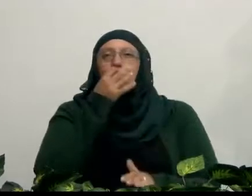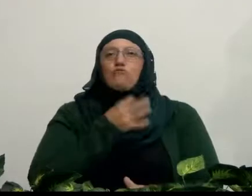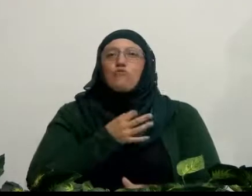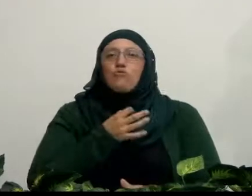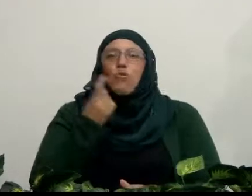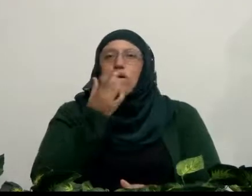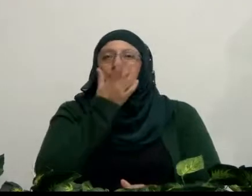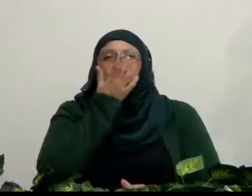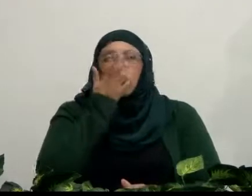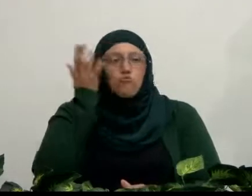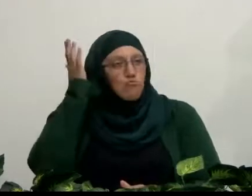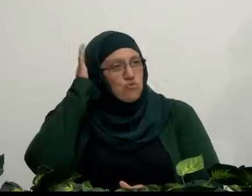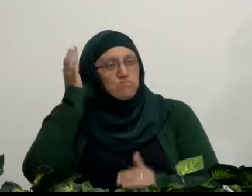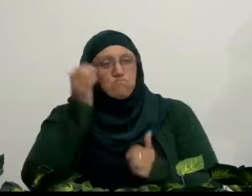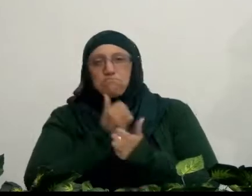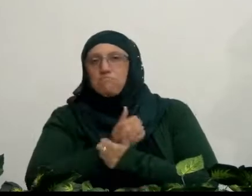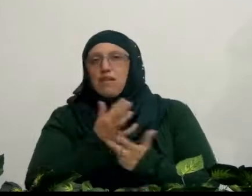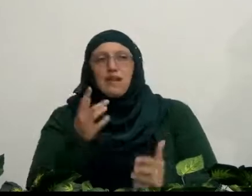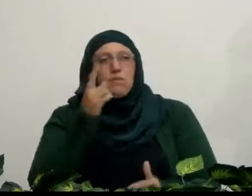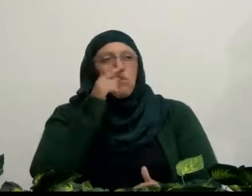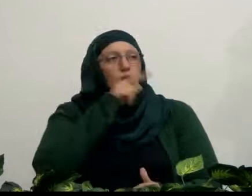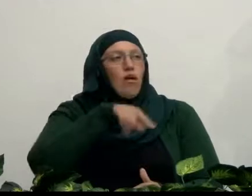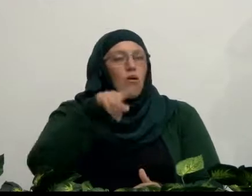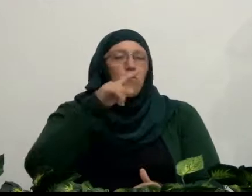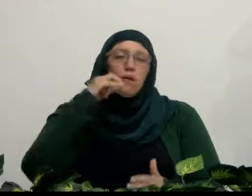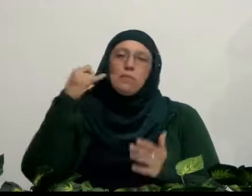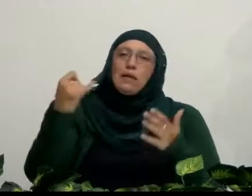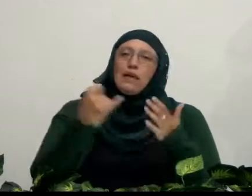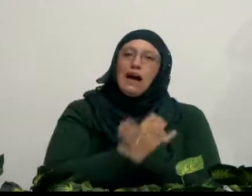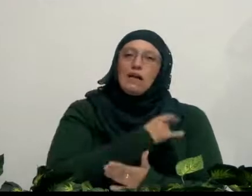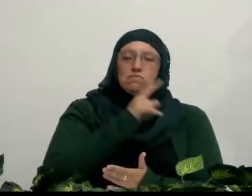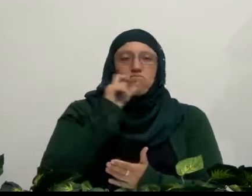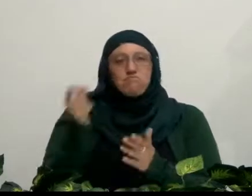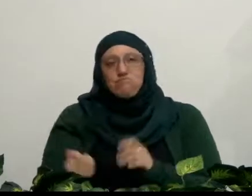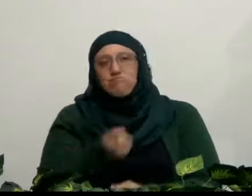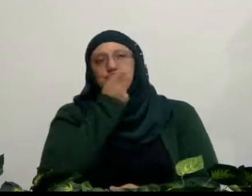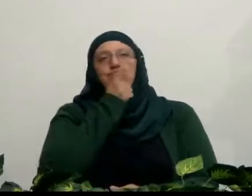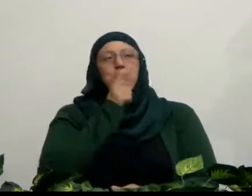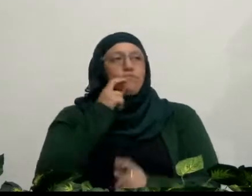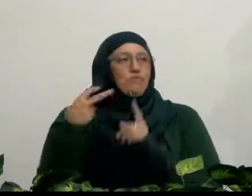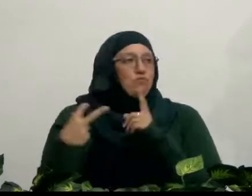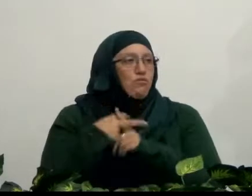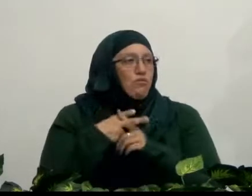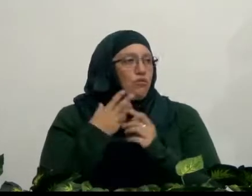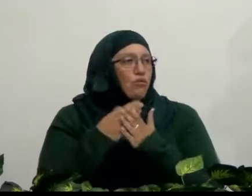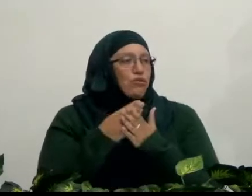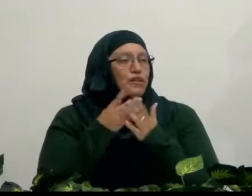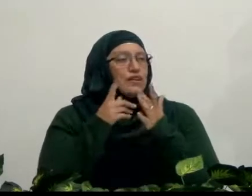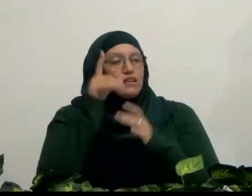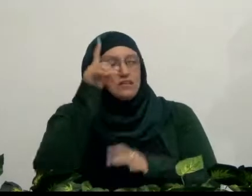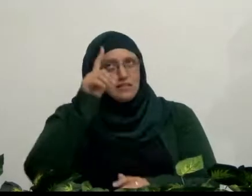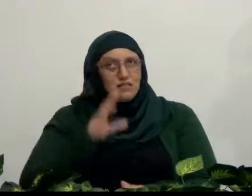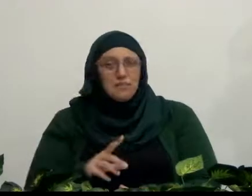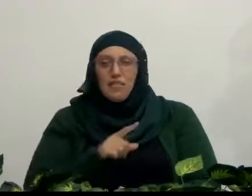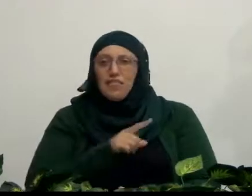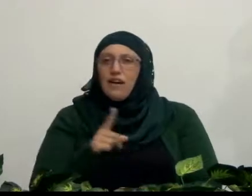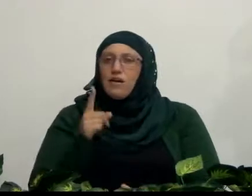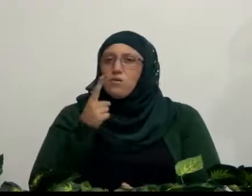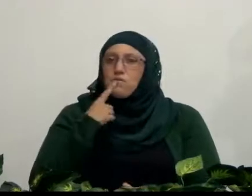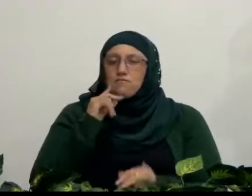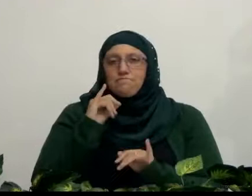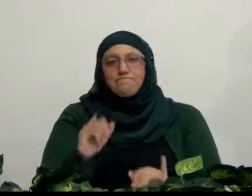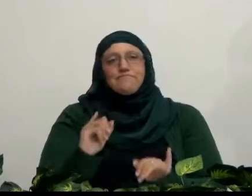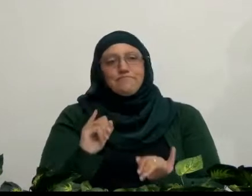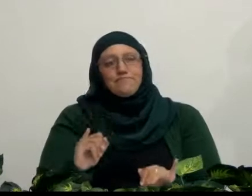due to those who will blame me, and due to the trickery of those who ridicule Islam, and whom Allah described in his book